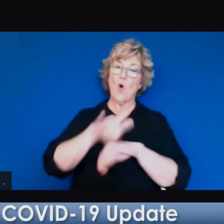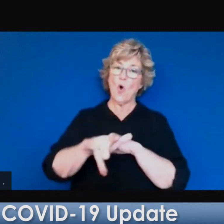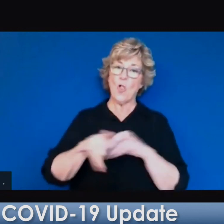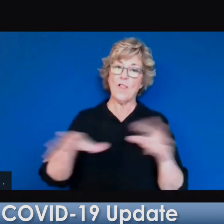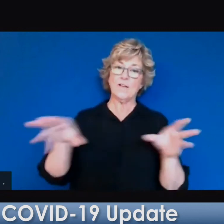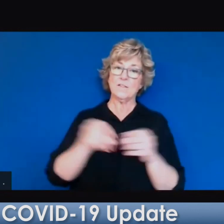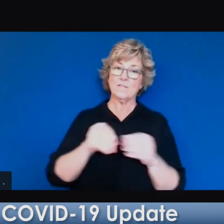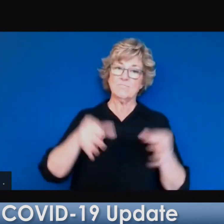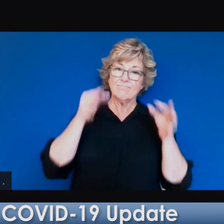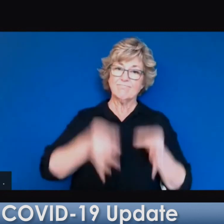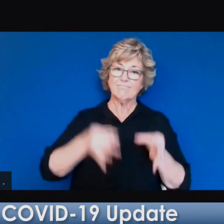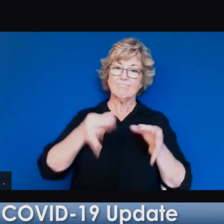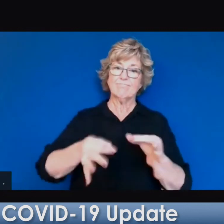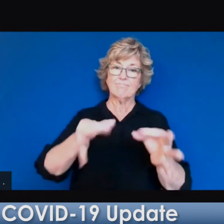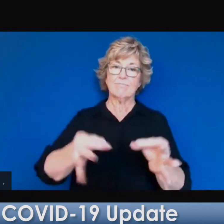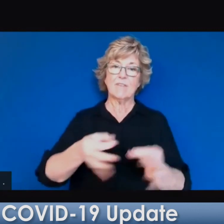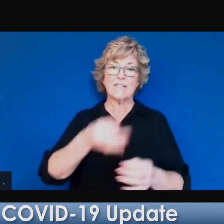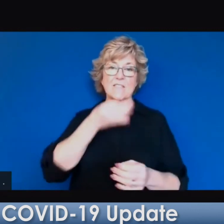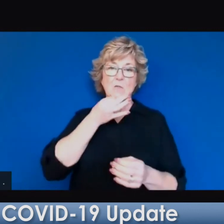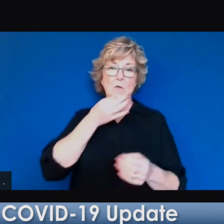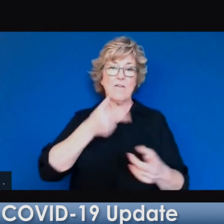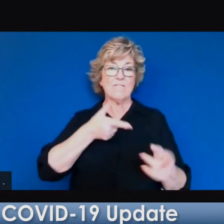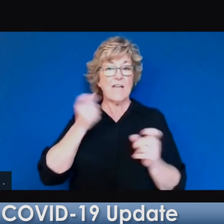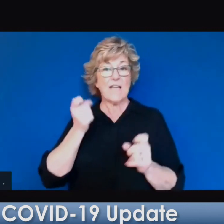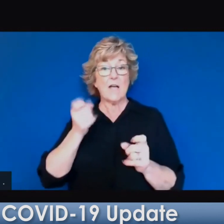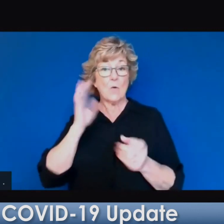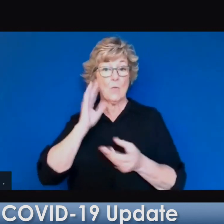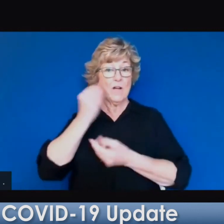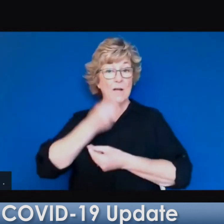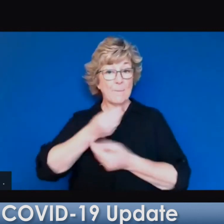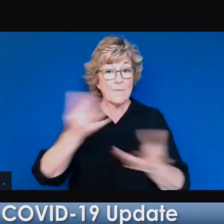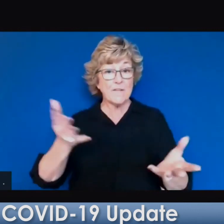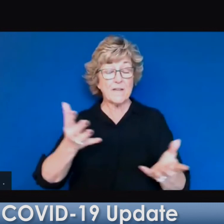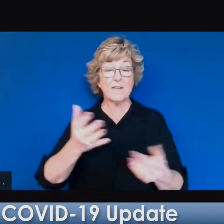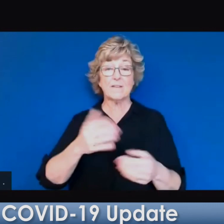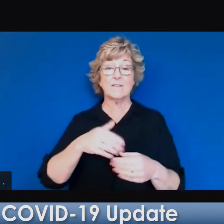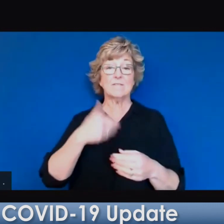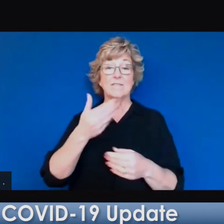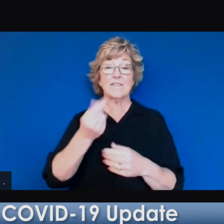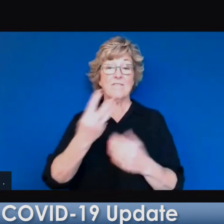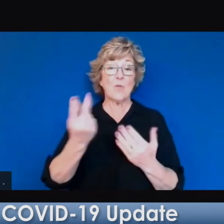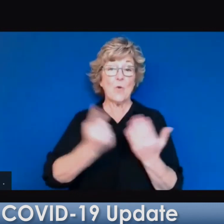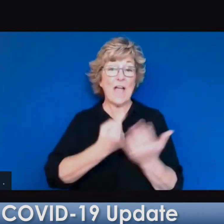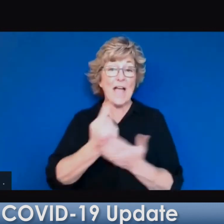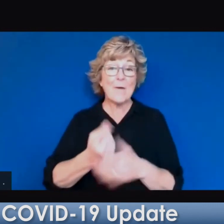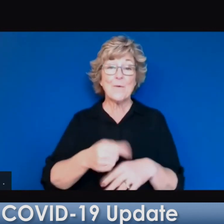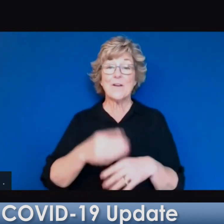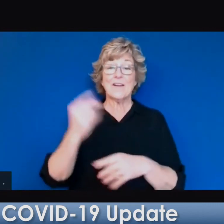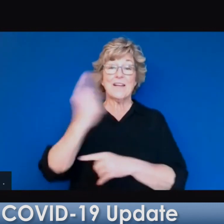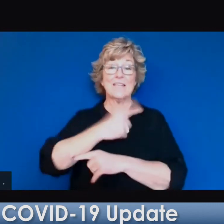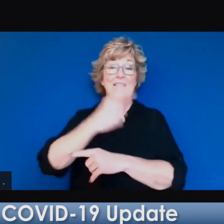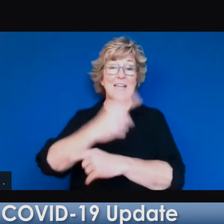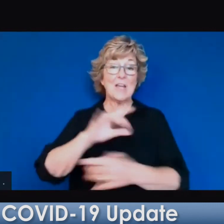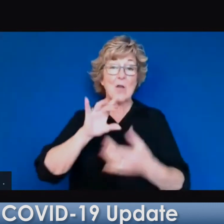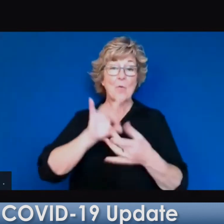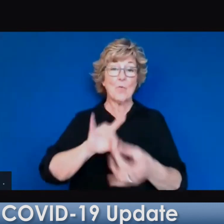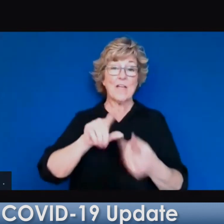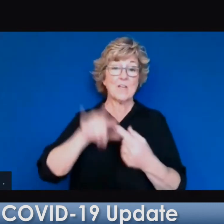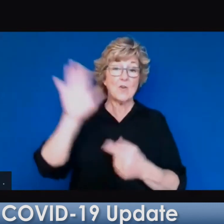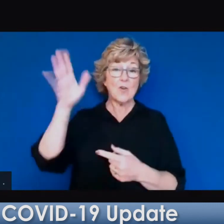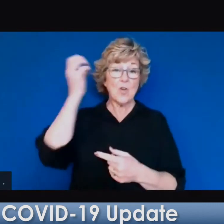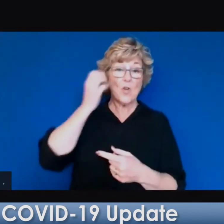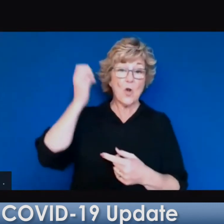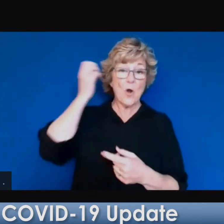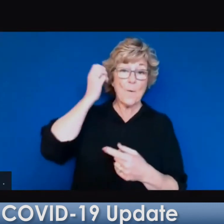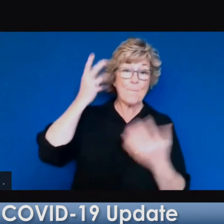on all of these fronts. We will update you in the next hours and days on issues related to the UK. We'll continue